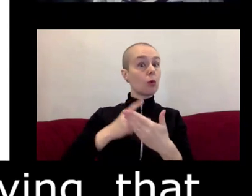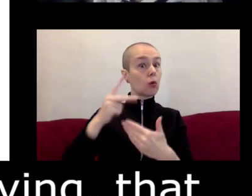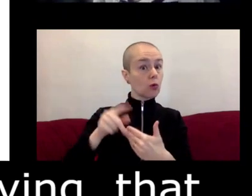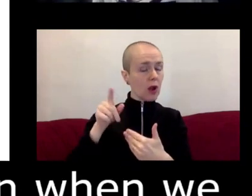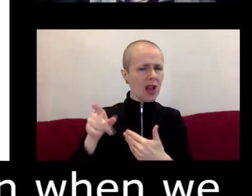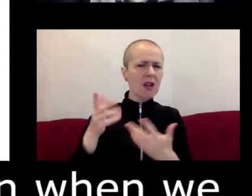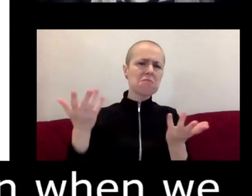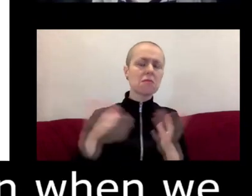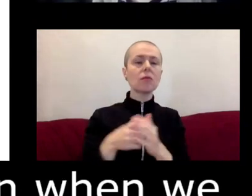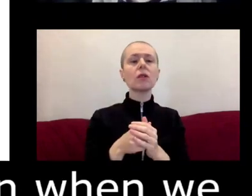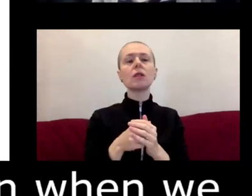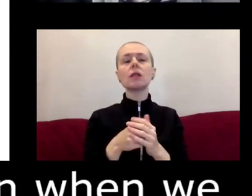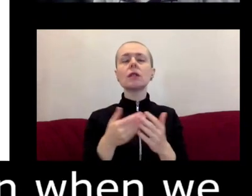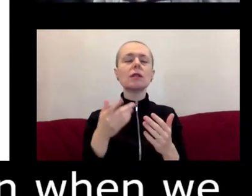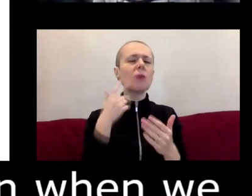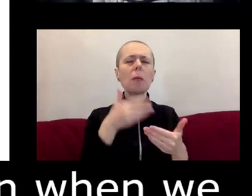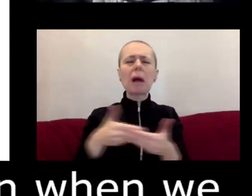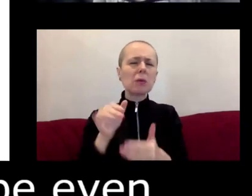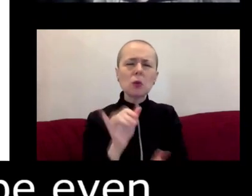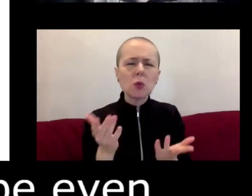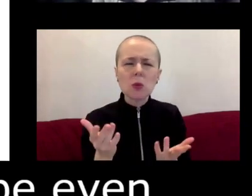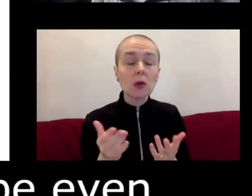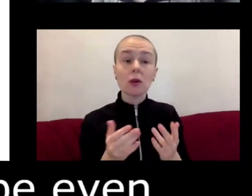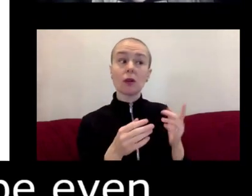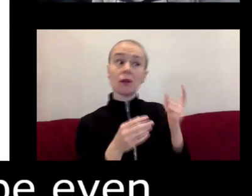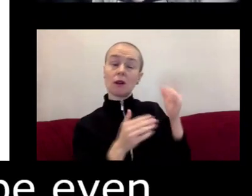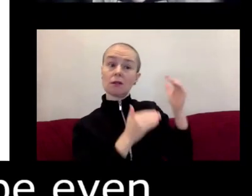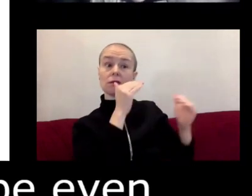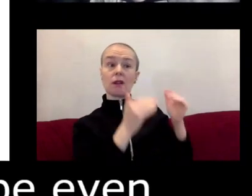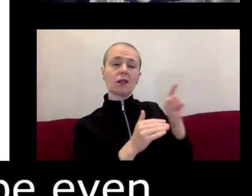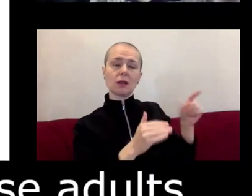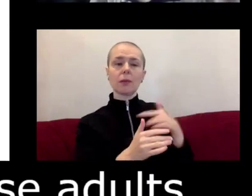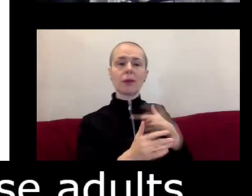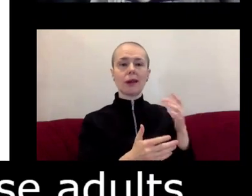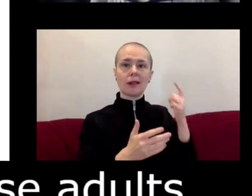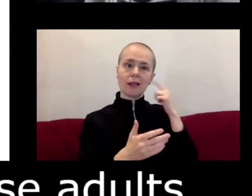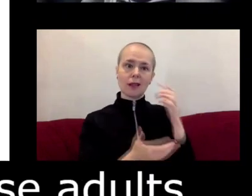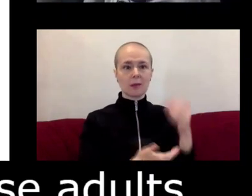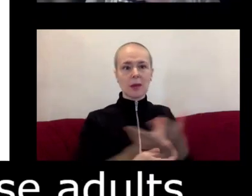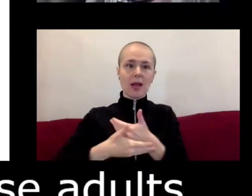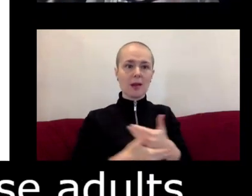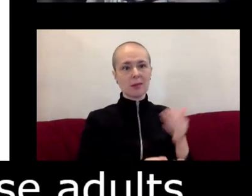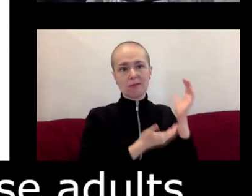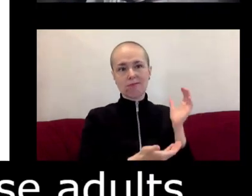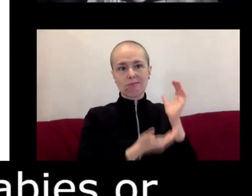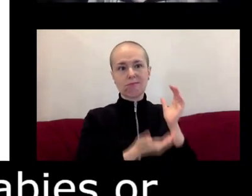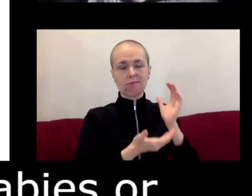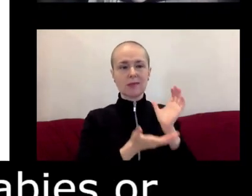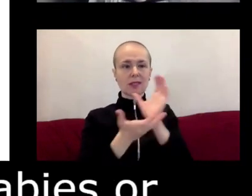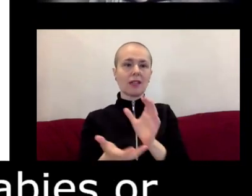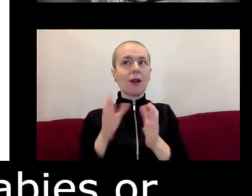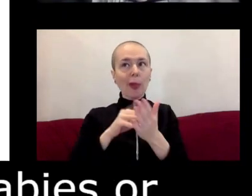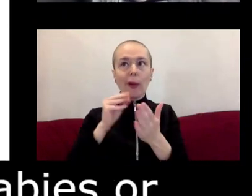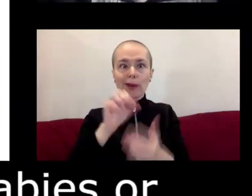like maybe even with like babies, because adults don't necessarily put babies or toddlers, you know, to STEM